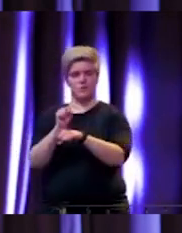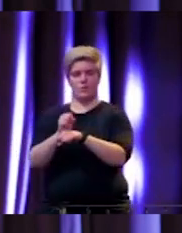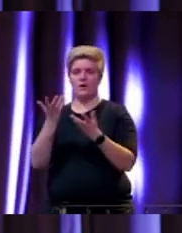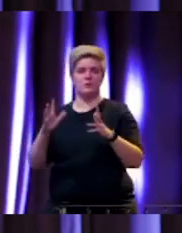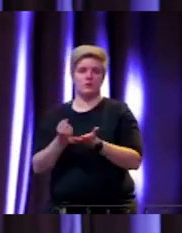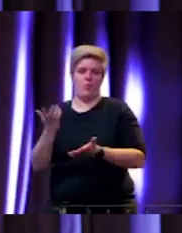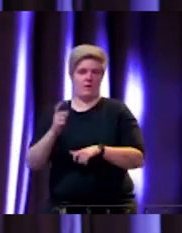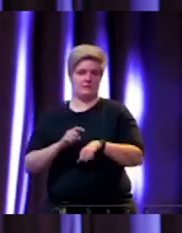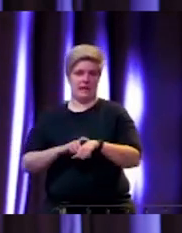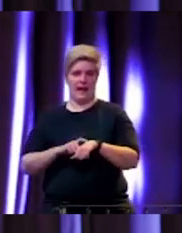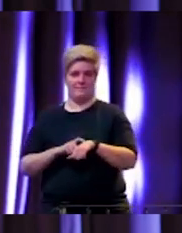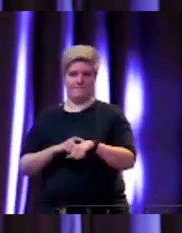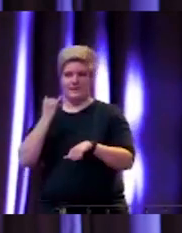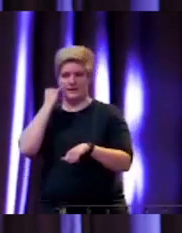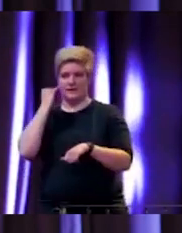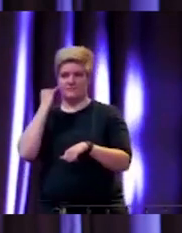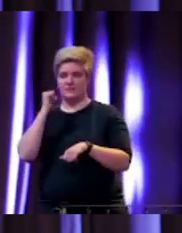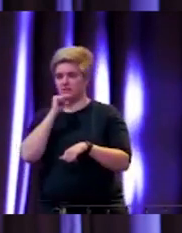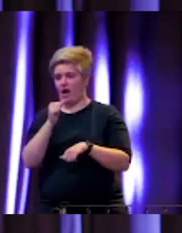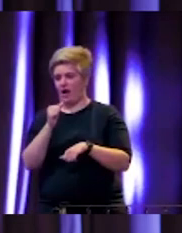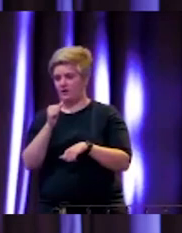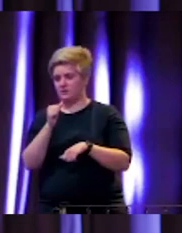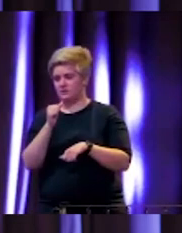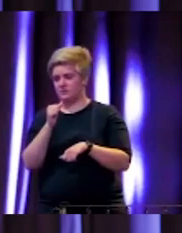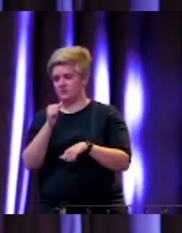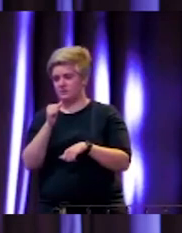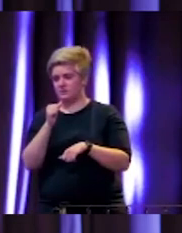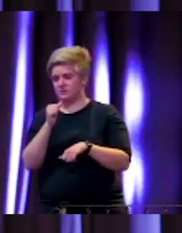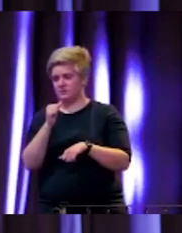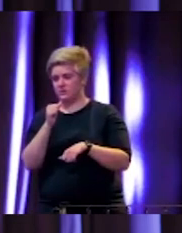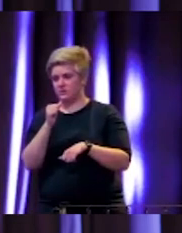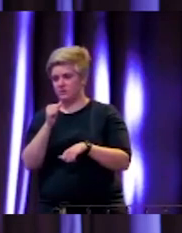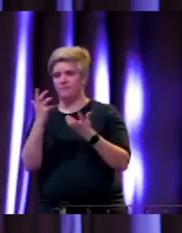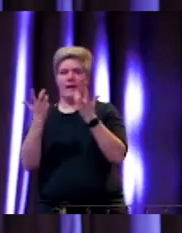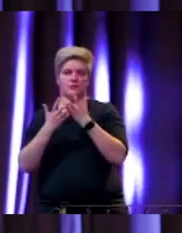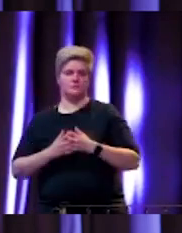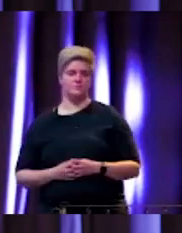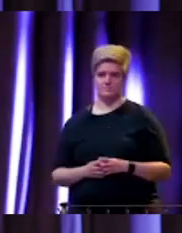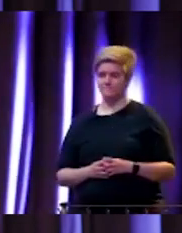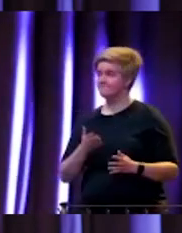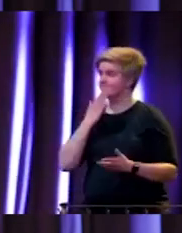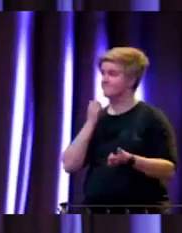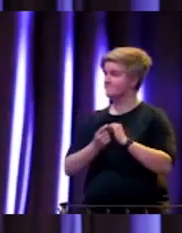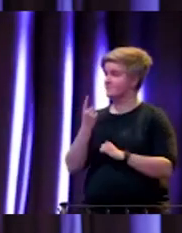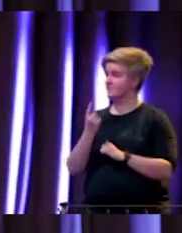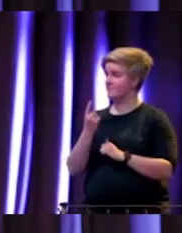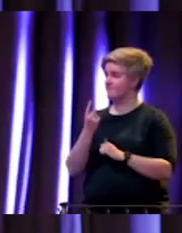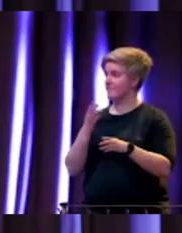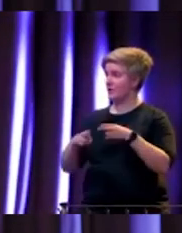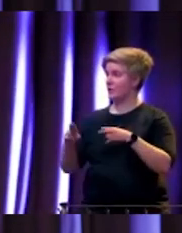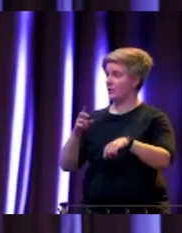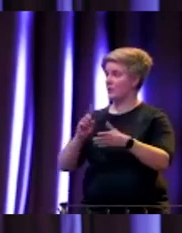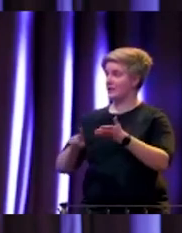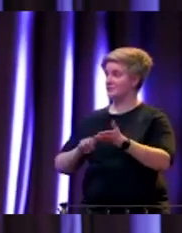by the organization. Thanks, everyone. Just a quick check on our amazing sign interpreters. Thank